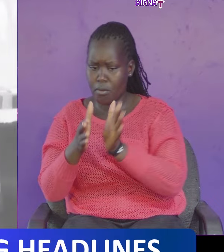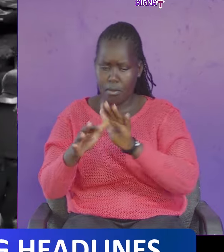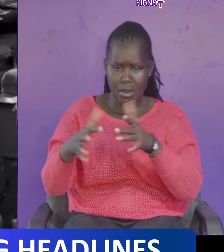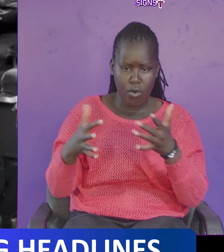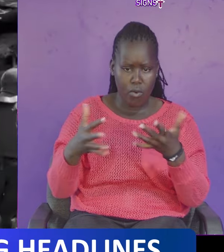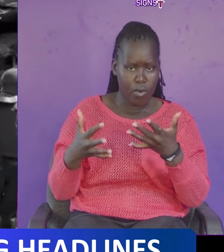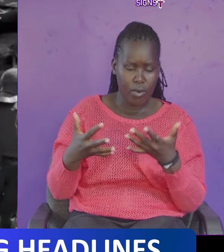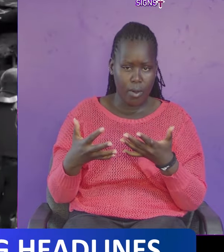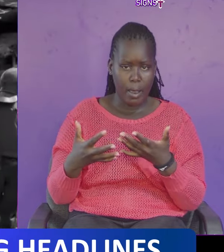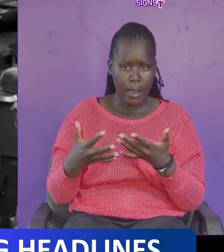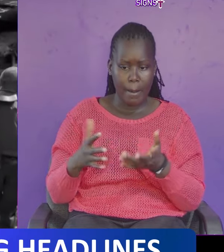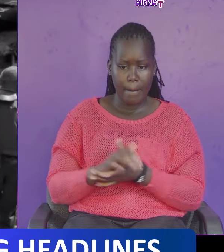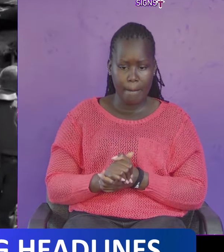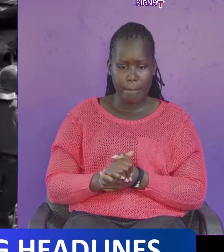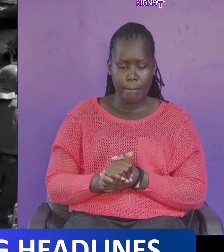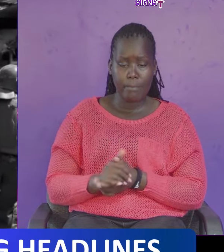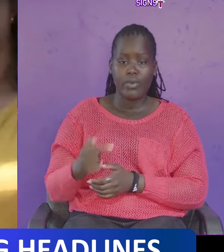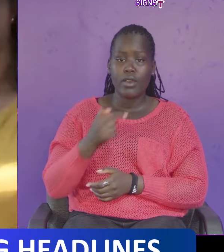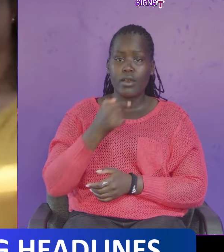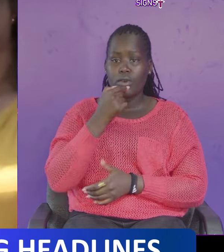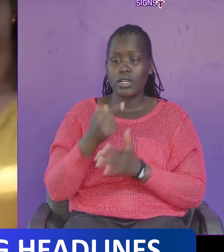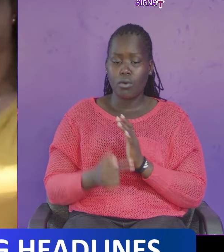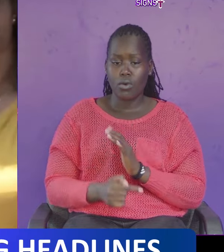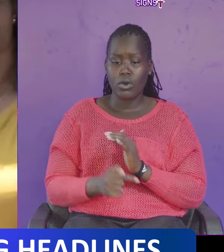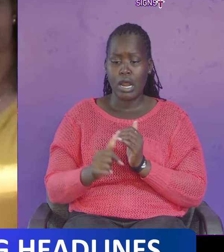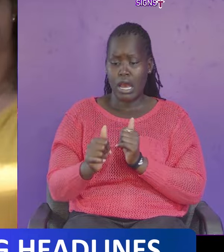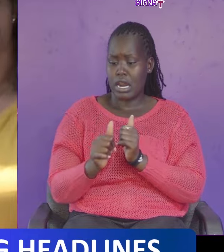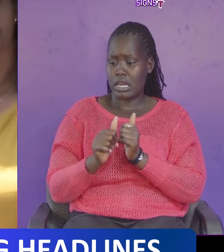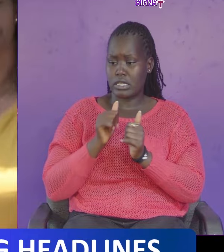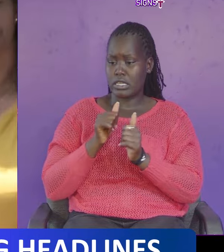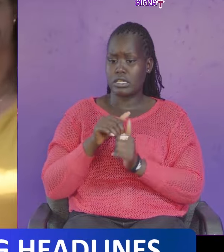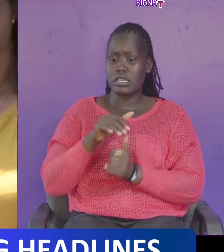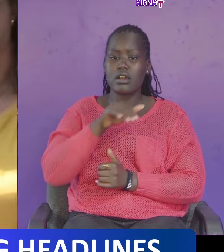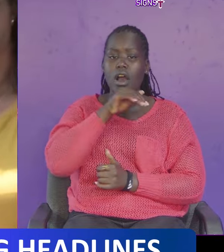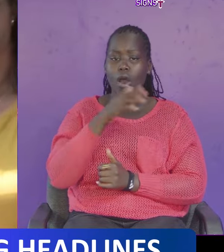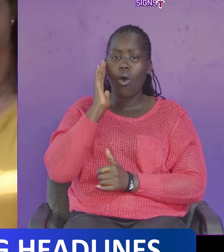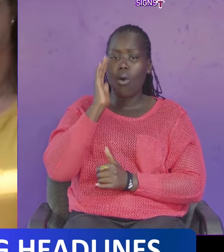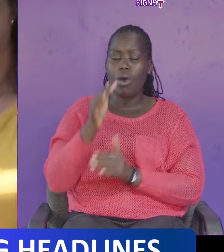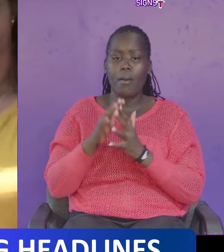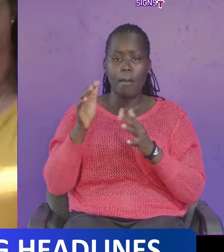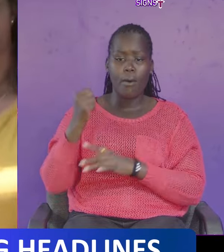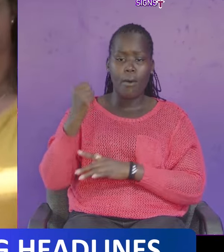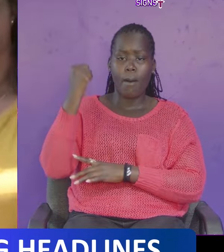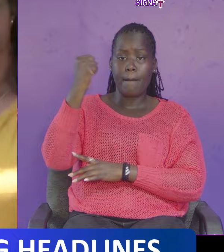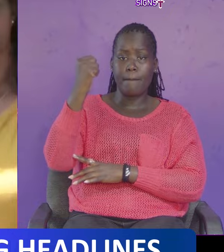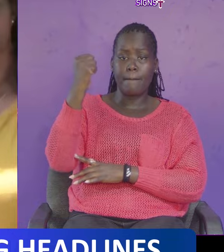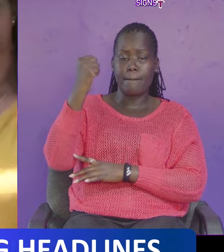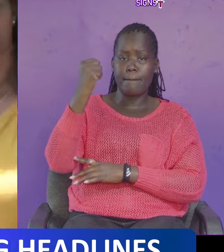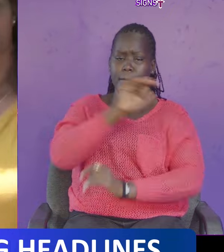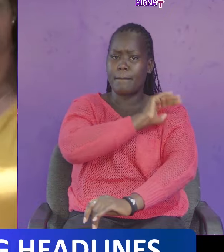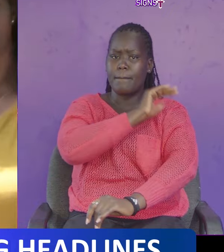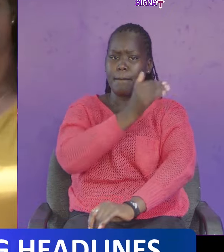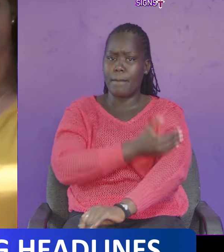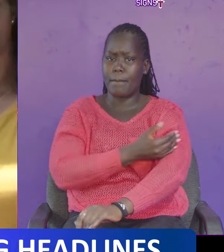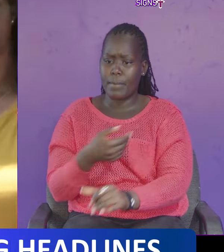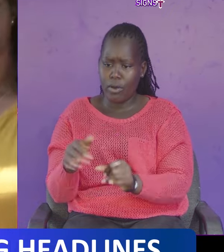trenches. We say resist. Raila Odinga will be more powerful in death, I repeat, than when he